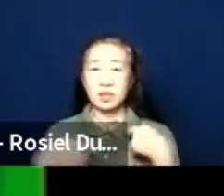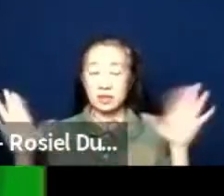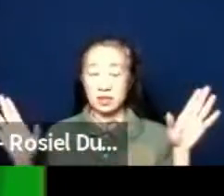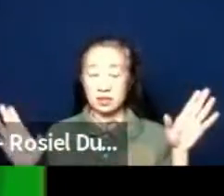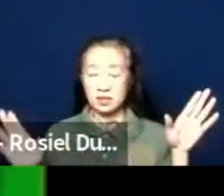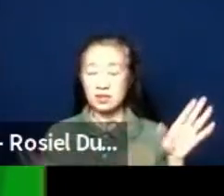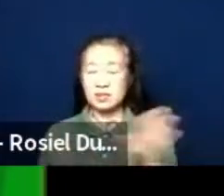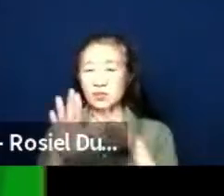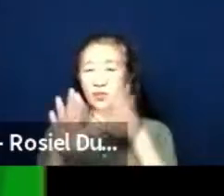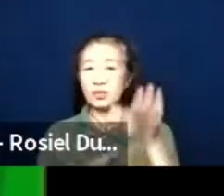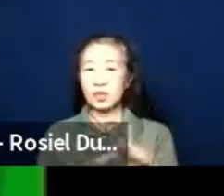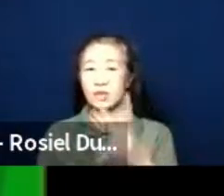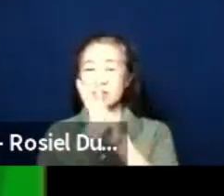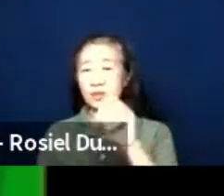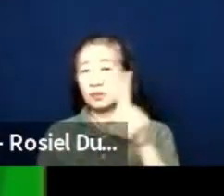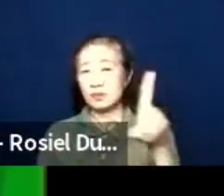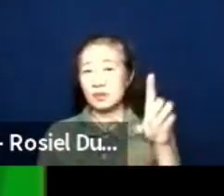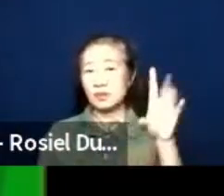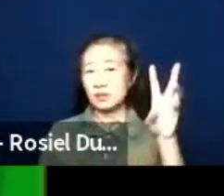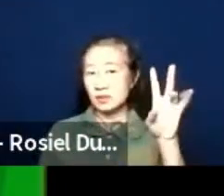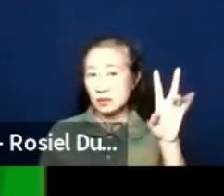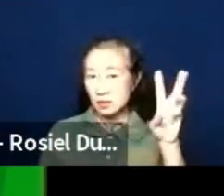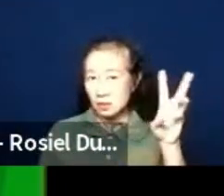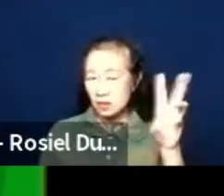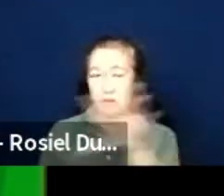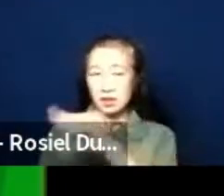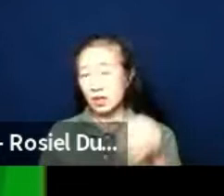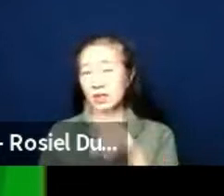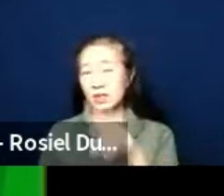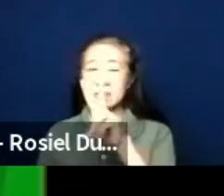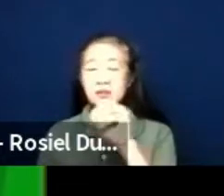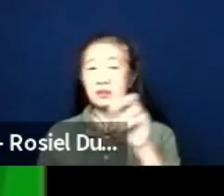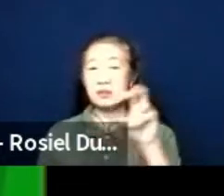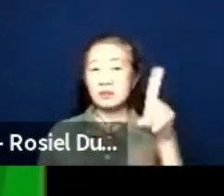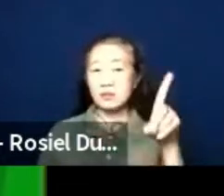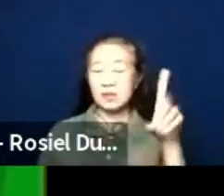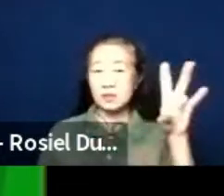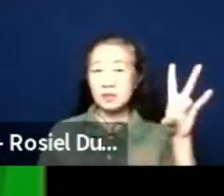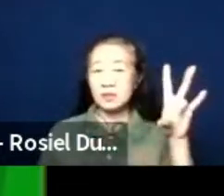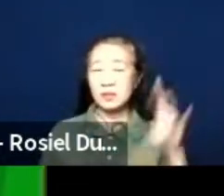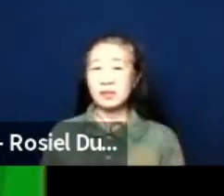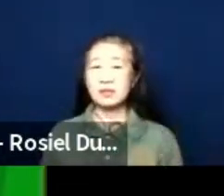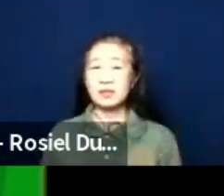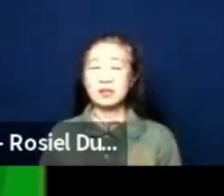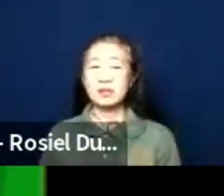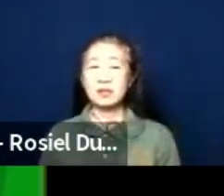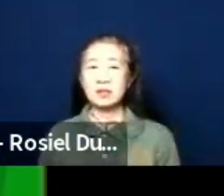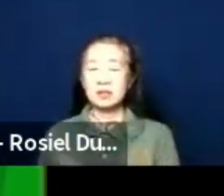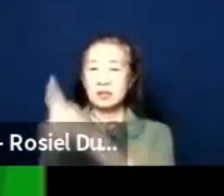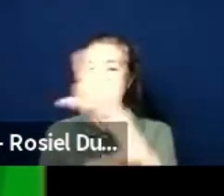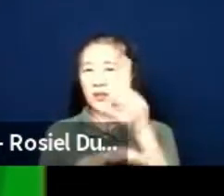in 2016 and 2017. And next photo, that's the